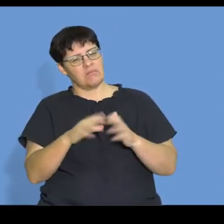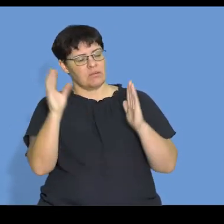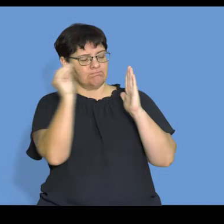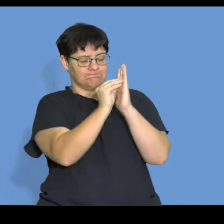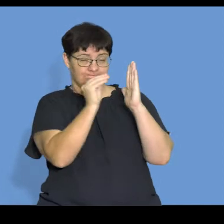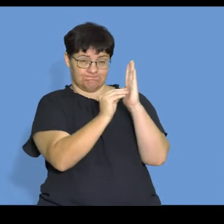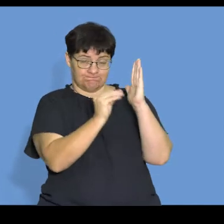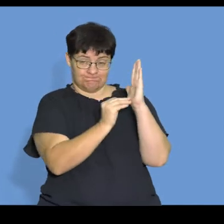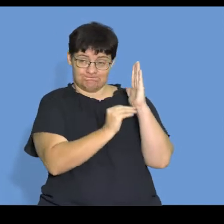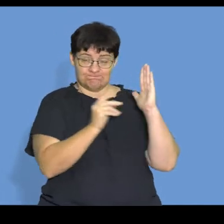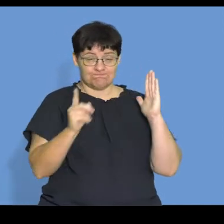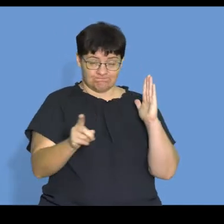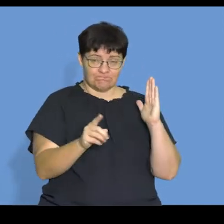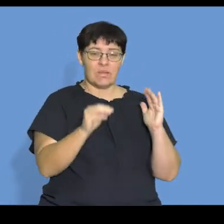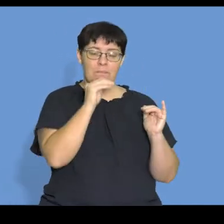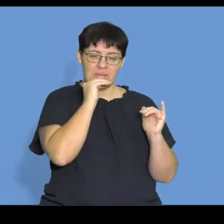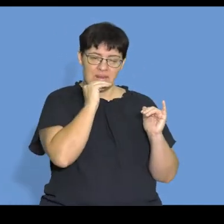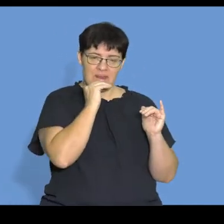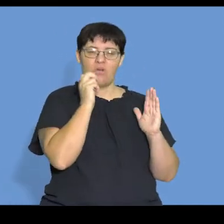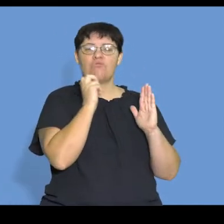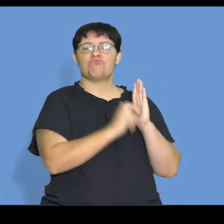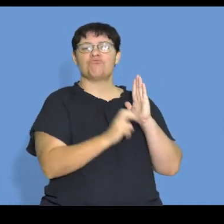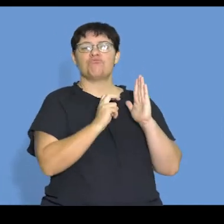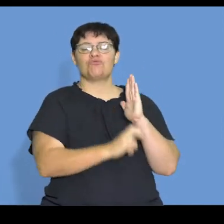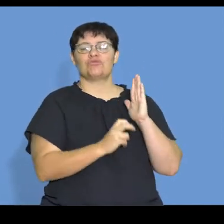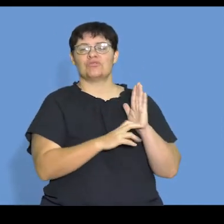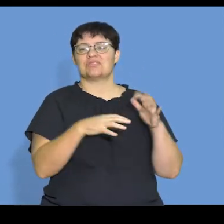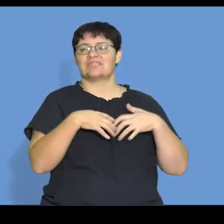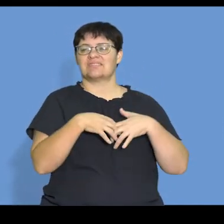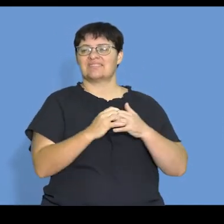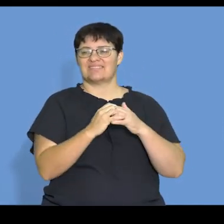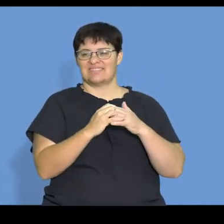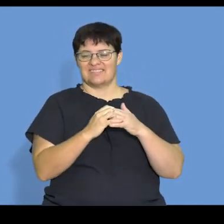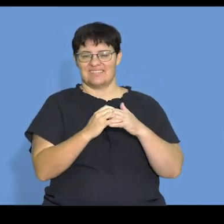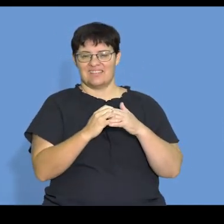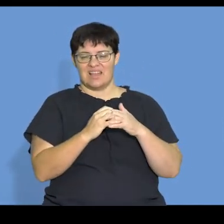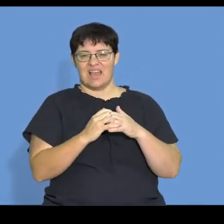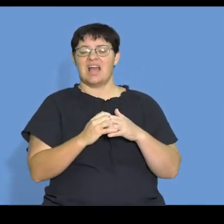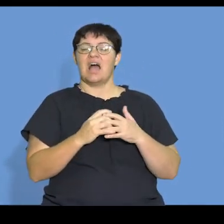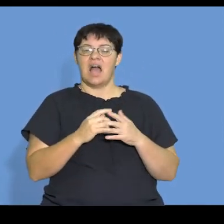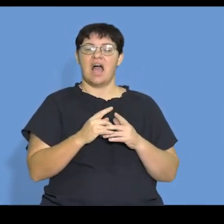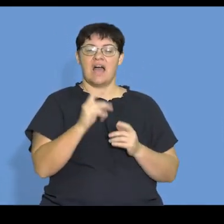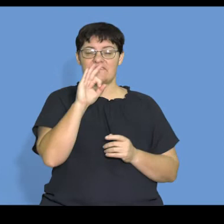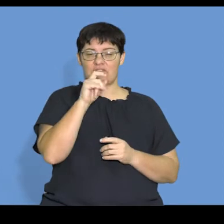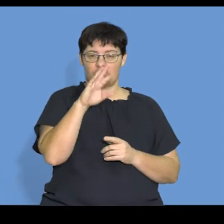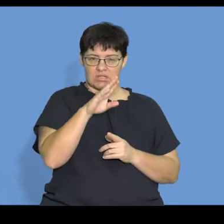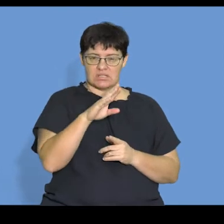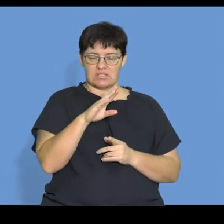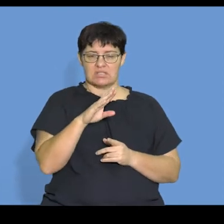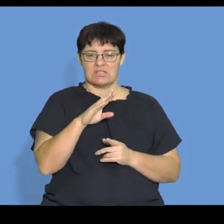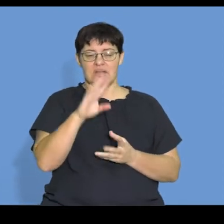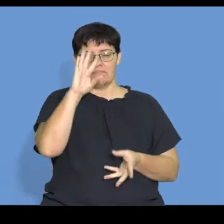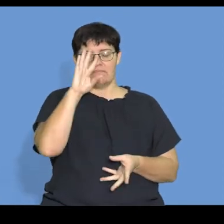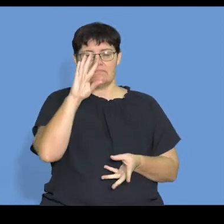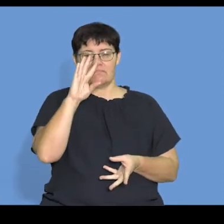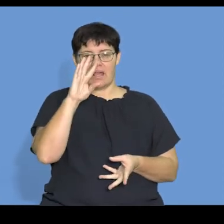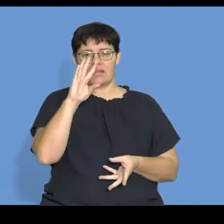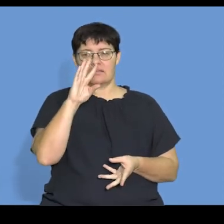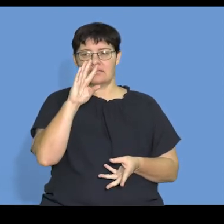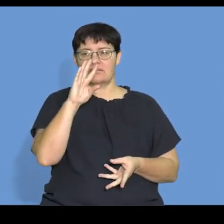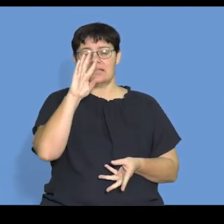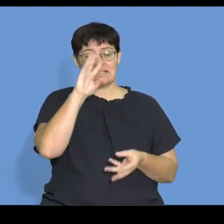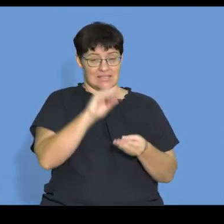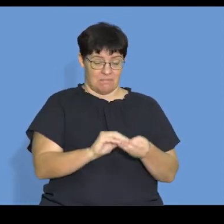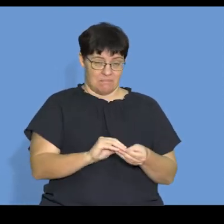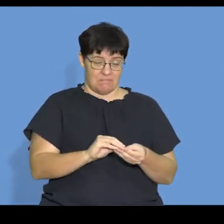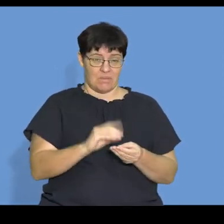will form a rule on how to then factorize a sum of cubes. If it's a sum,